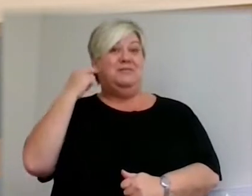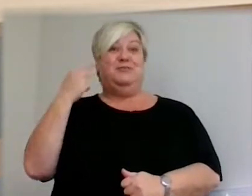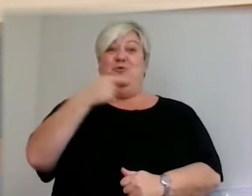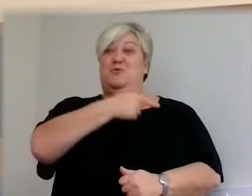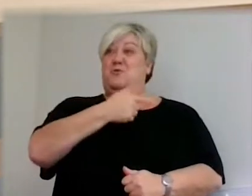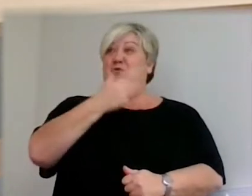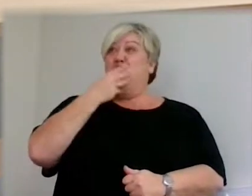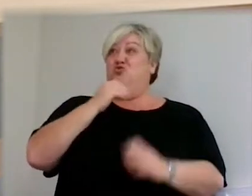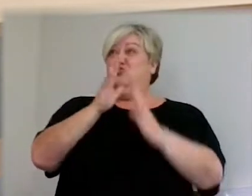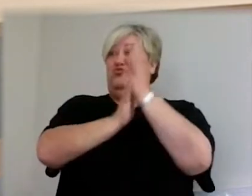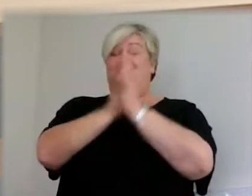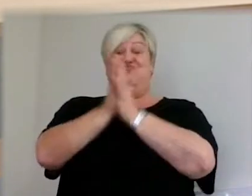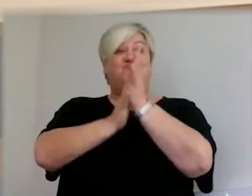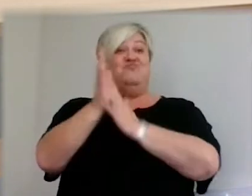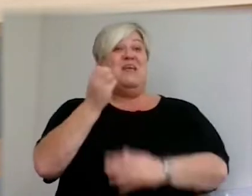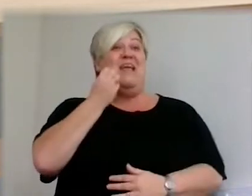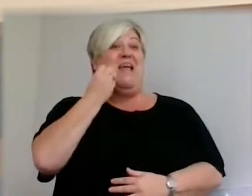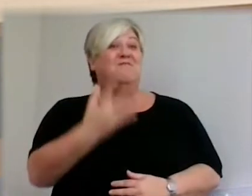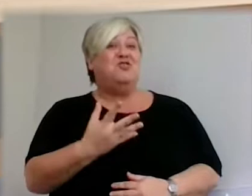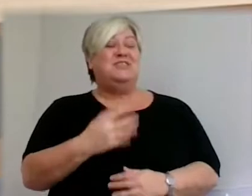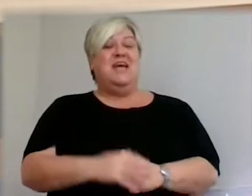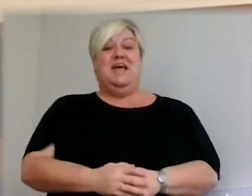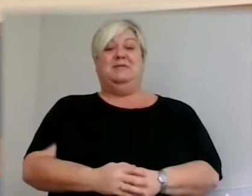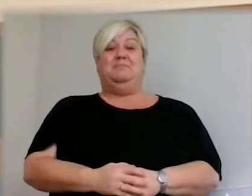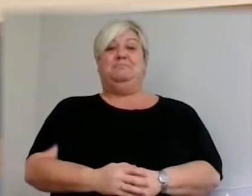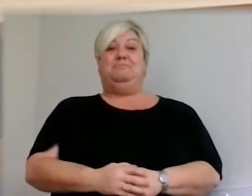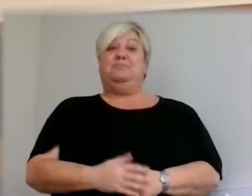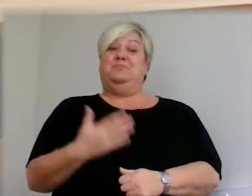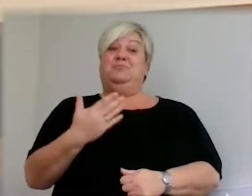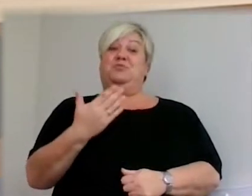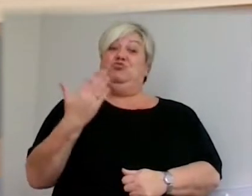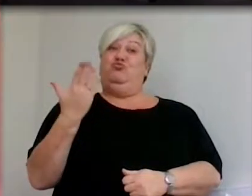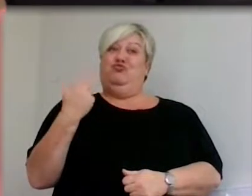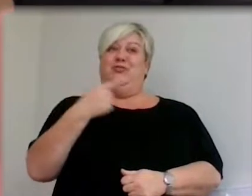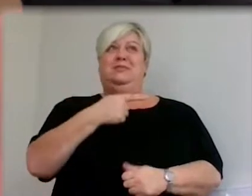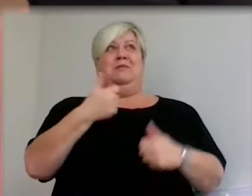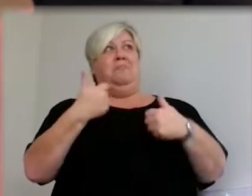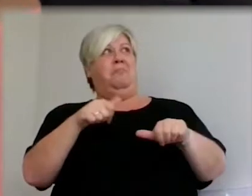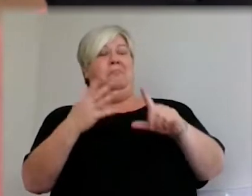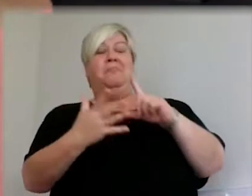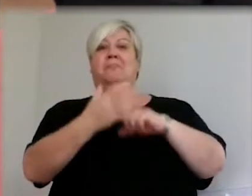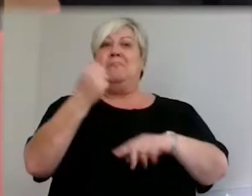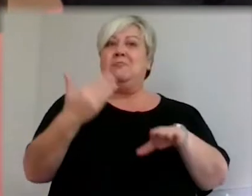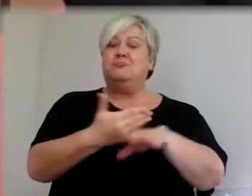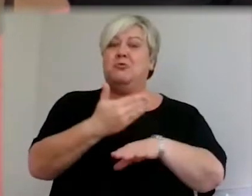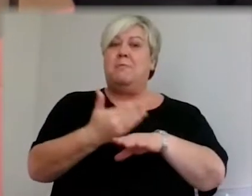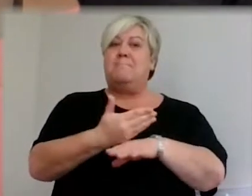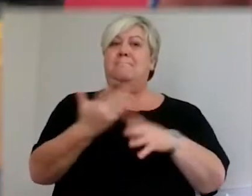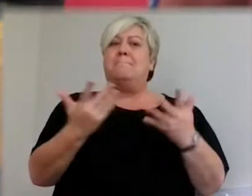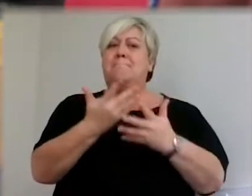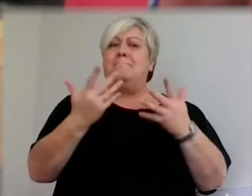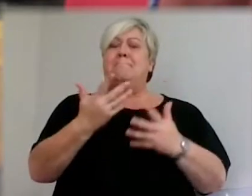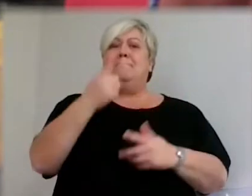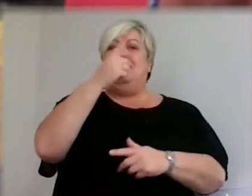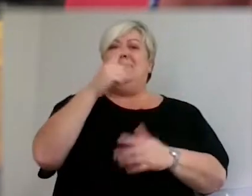to say on a day-to-day basis I use sign language. I've recently got a job in the Centre of Sign, Sight, Sound in